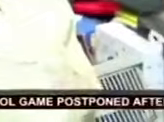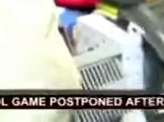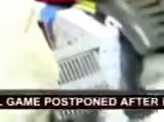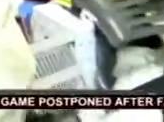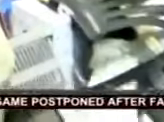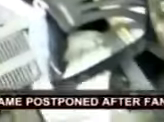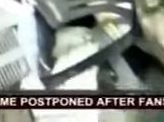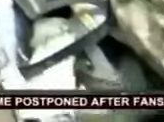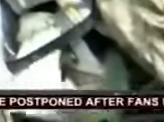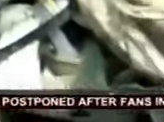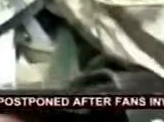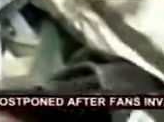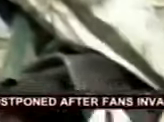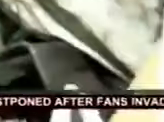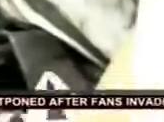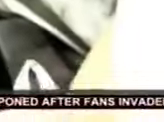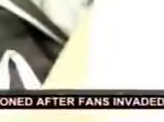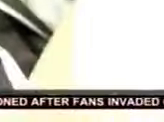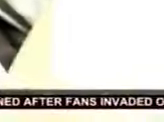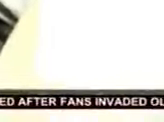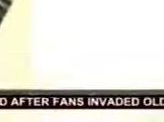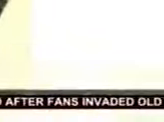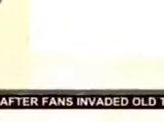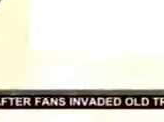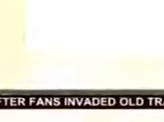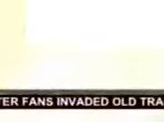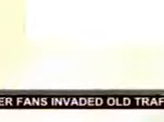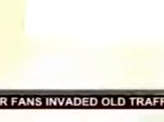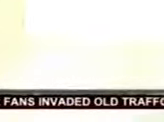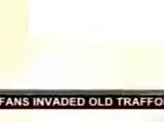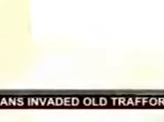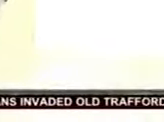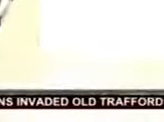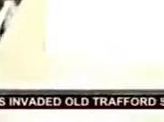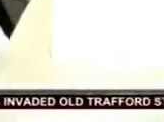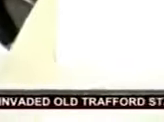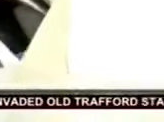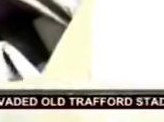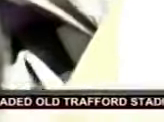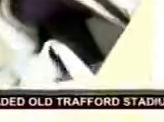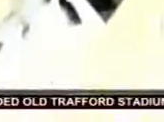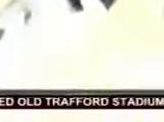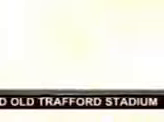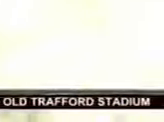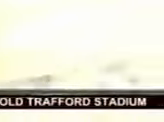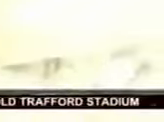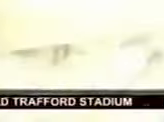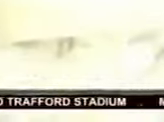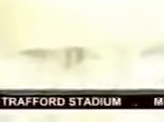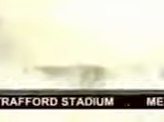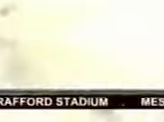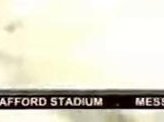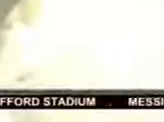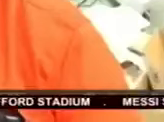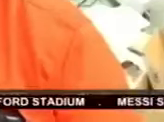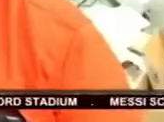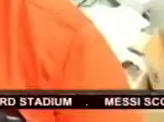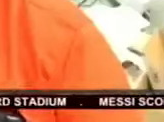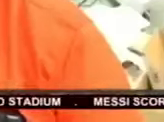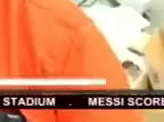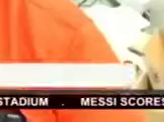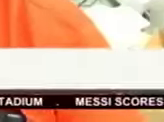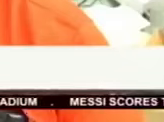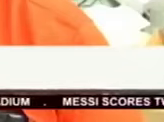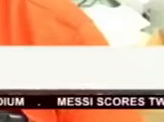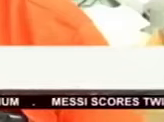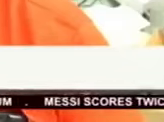wala fo ase fendol wulu min yalon ko ase ibn adama nafa dina abe kala no fengoluti min yalon ko abe